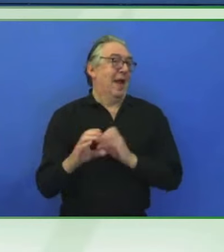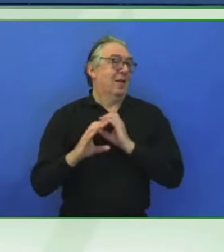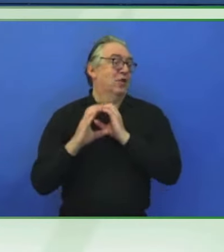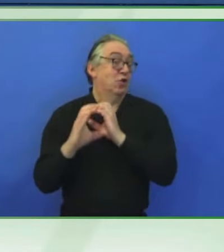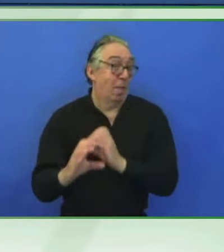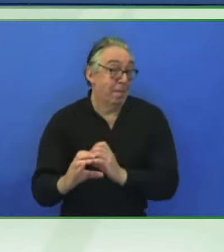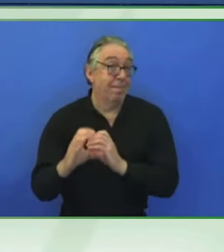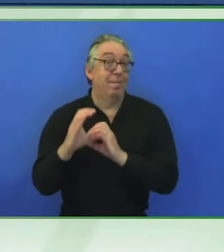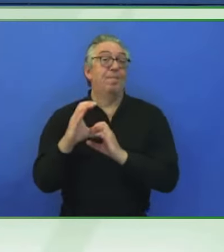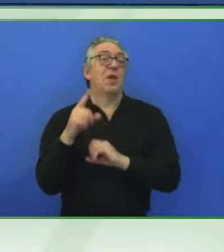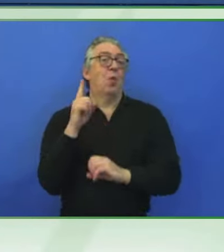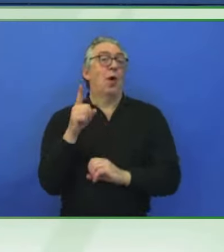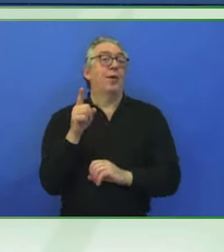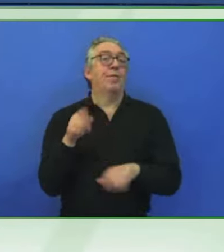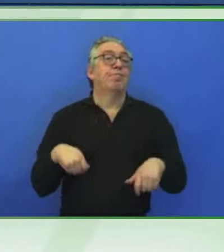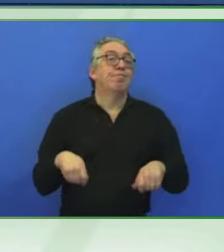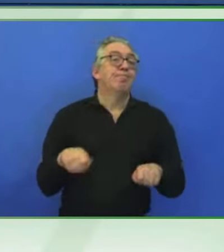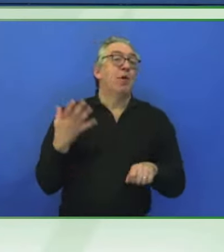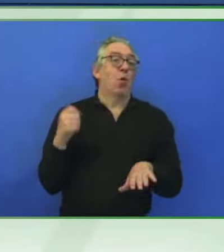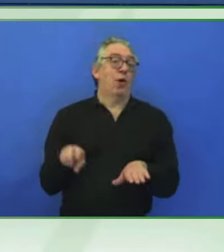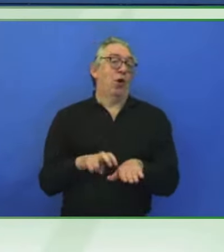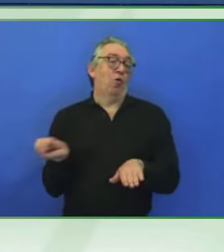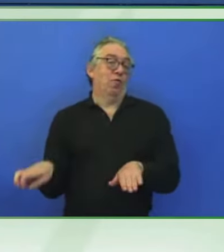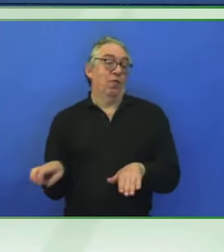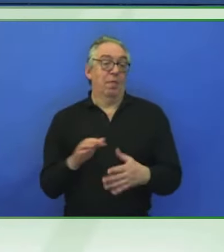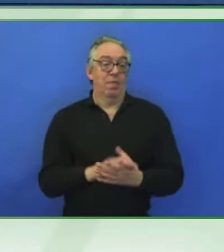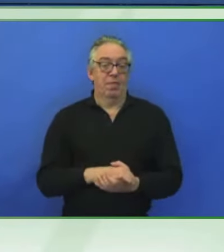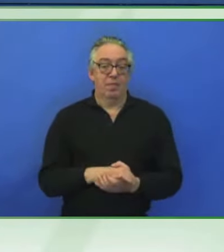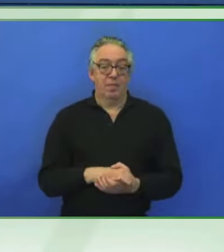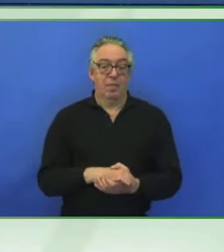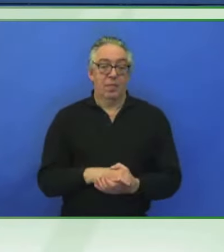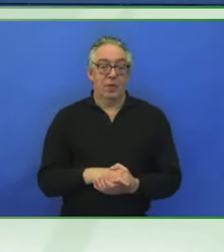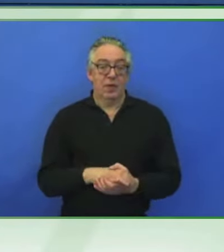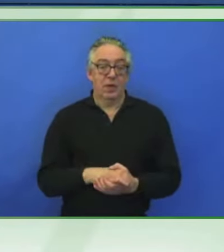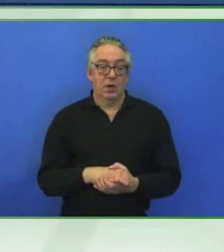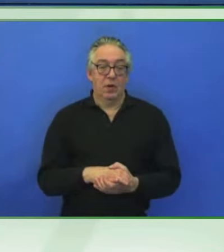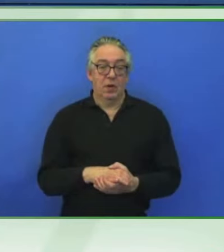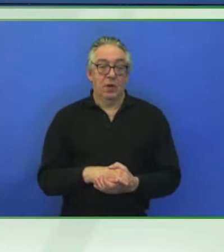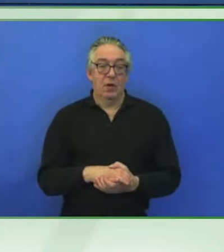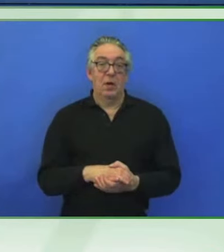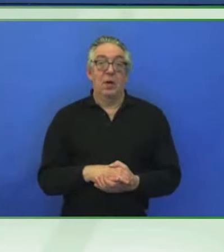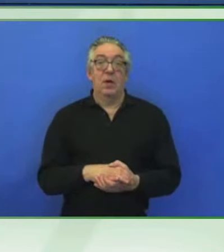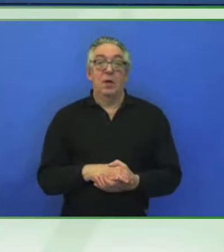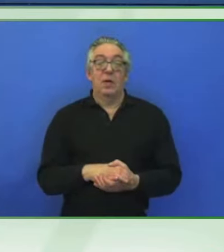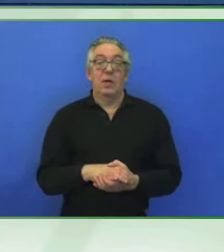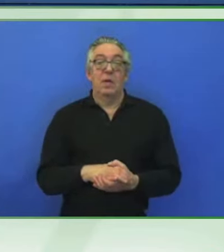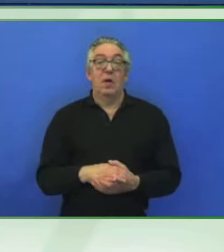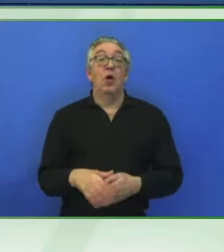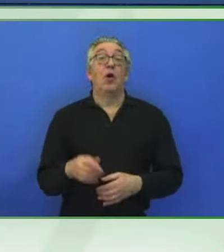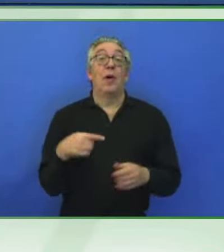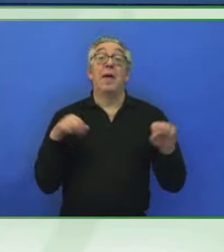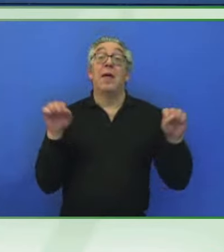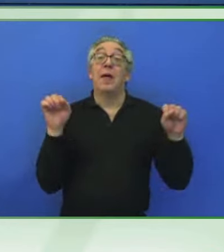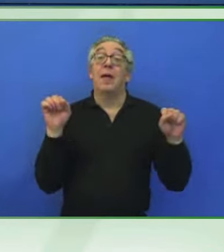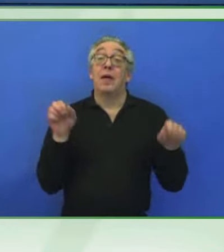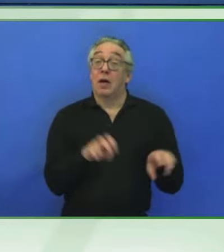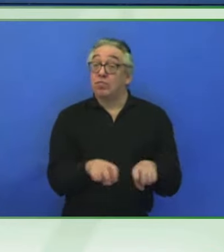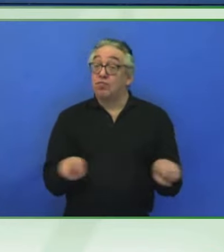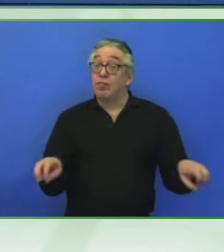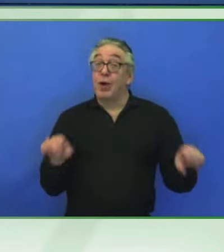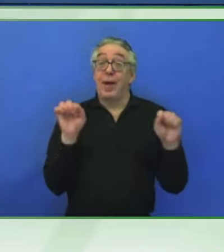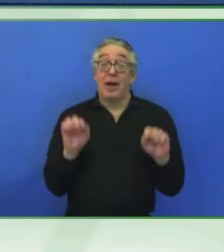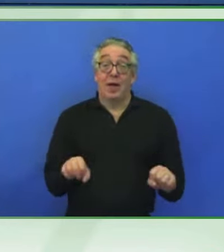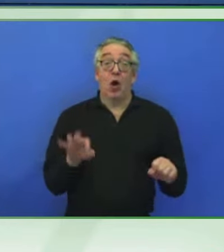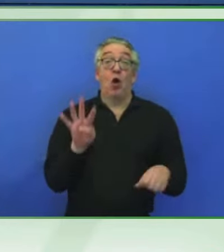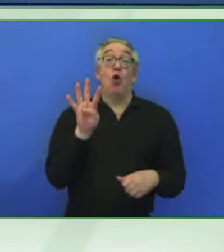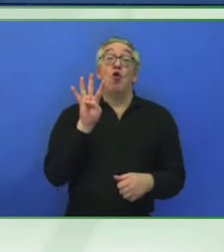There are spaces with the capacities to accommodate 4 passengers using wheelchairs. All reserved space have the same